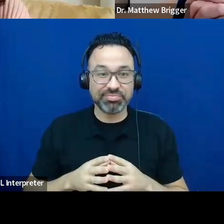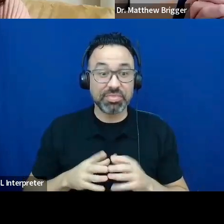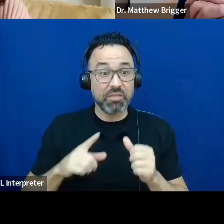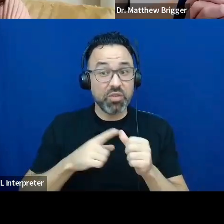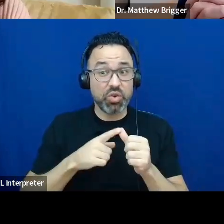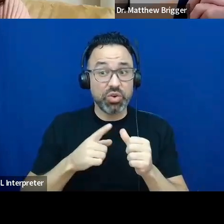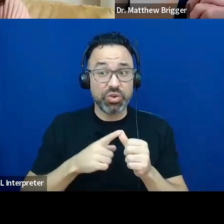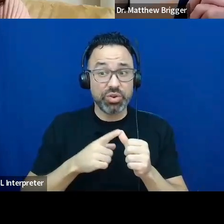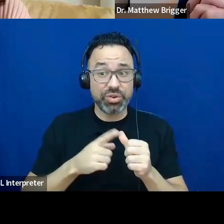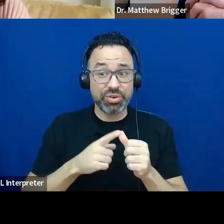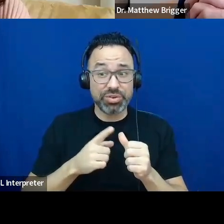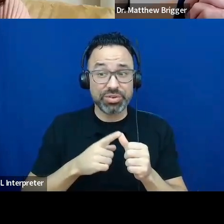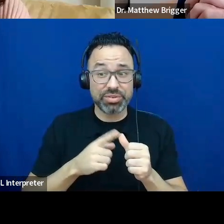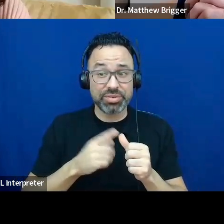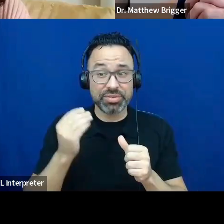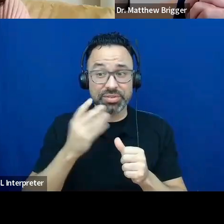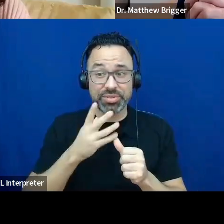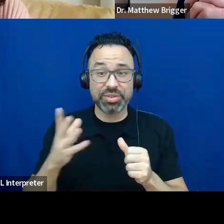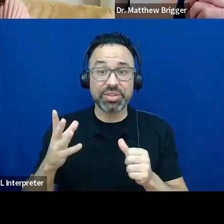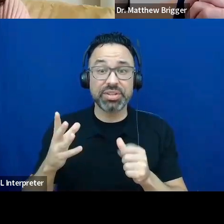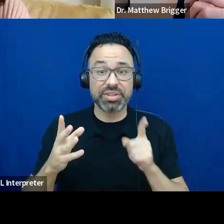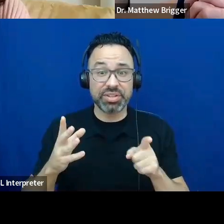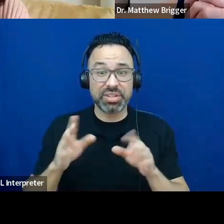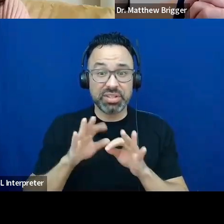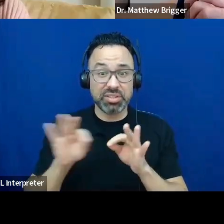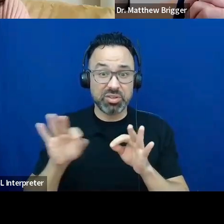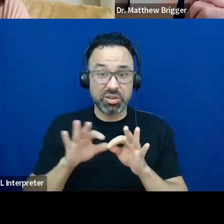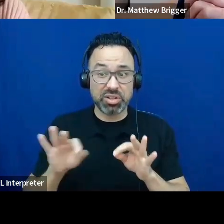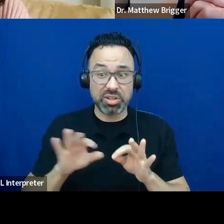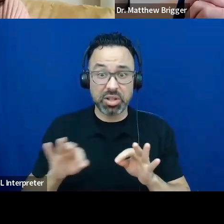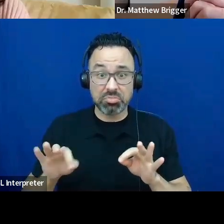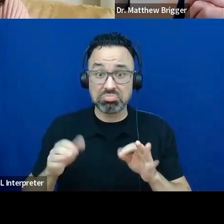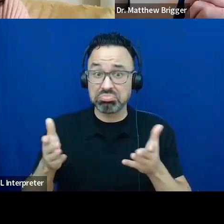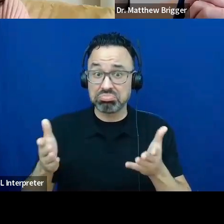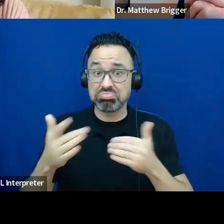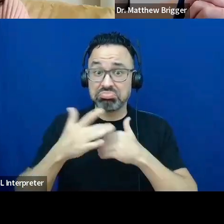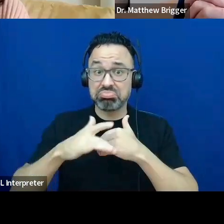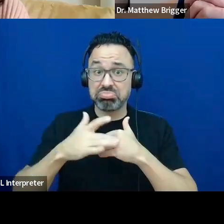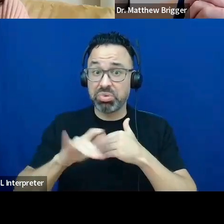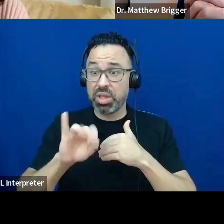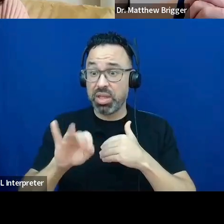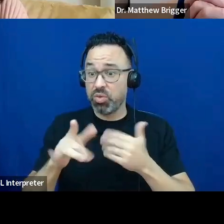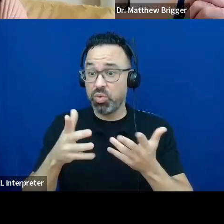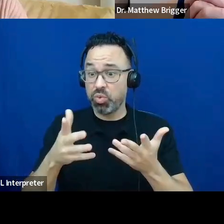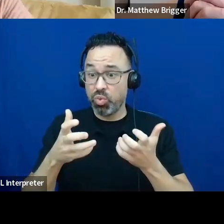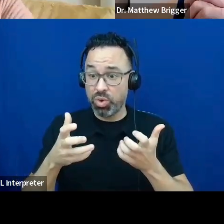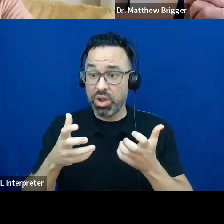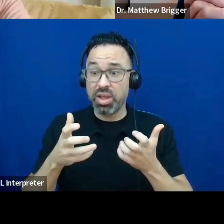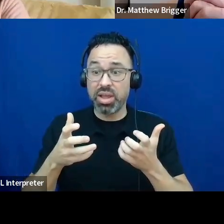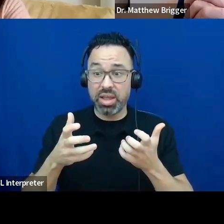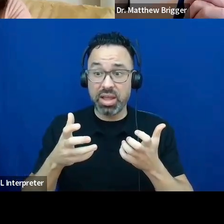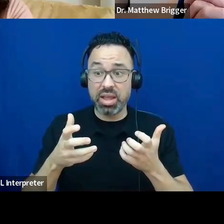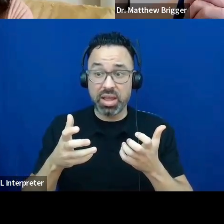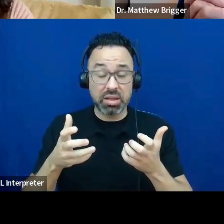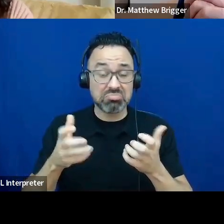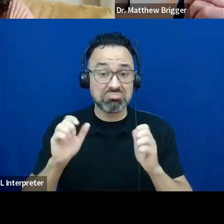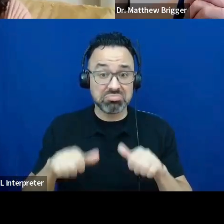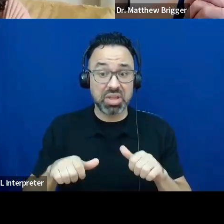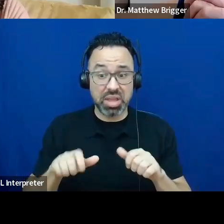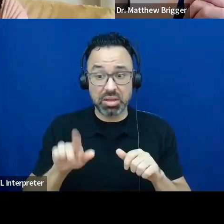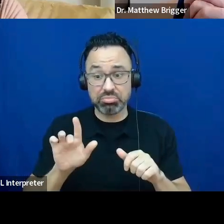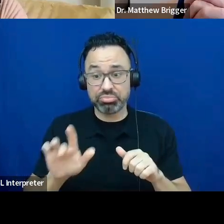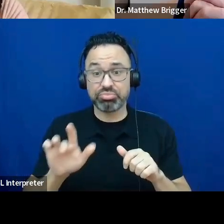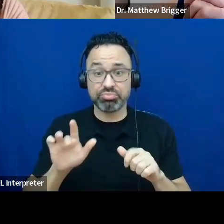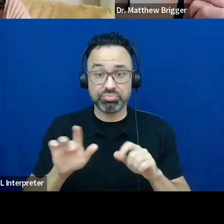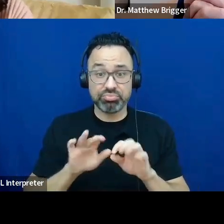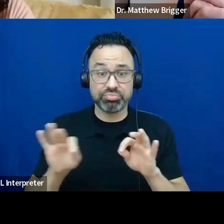First of all, closed captioning is enabled. So if you would like to turn it on,